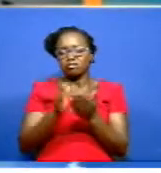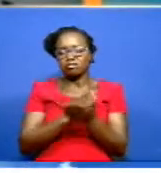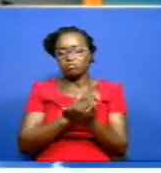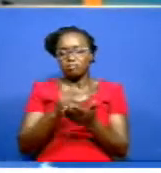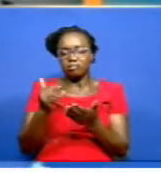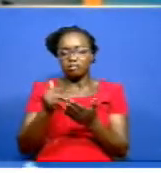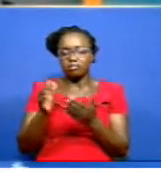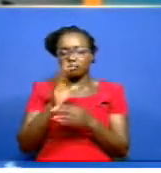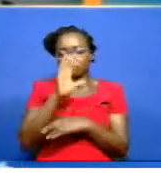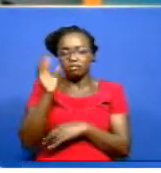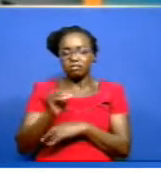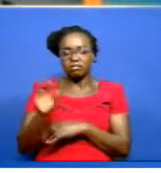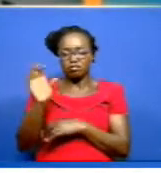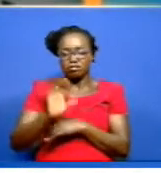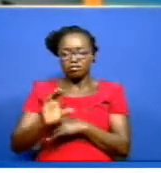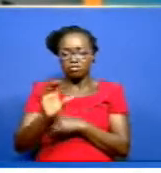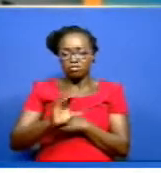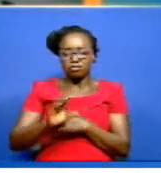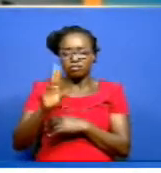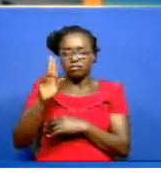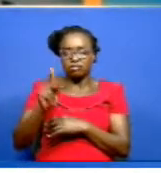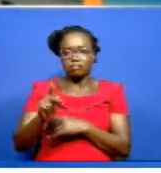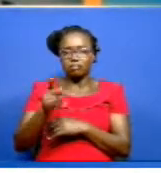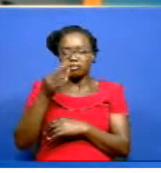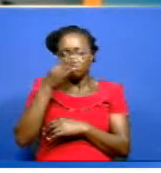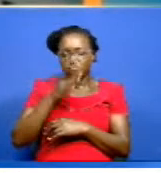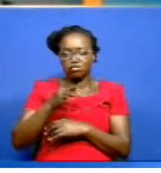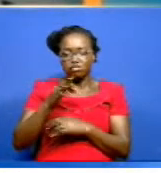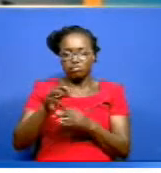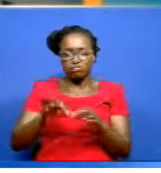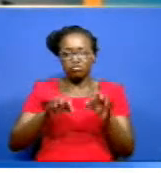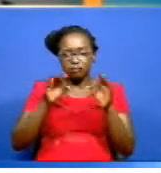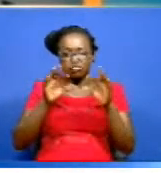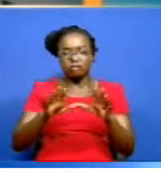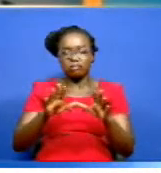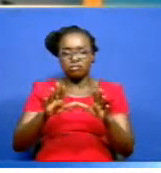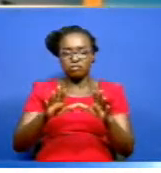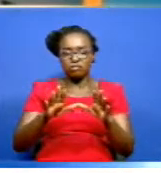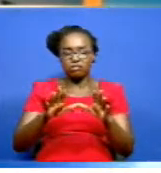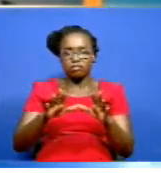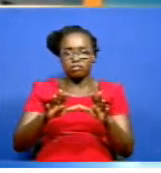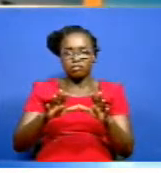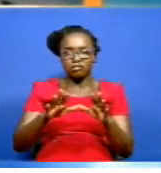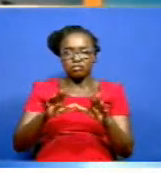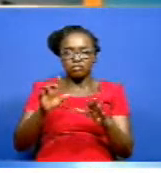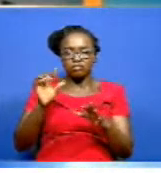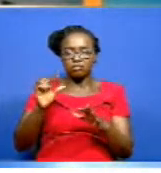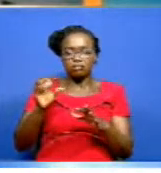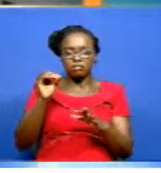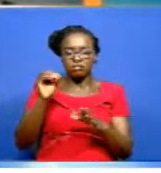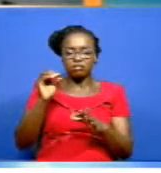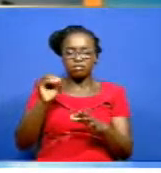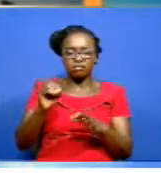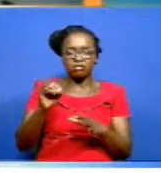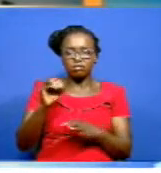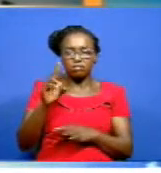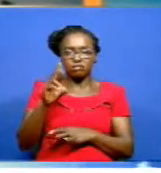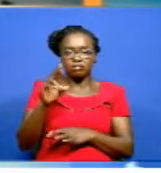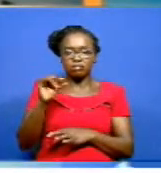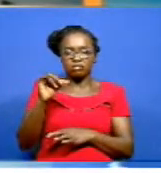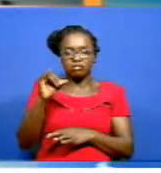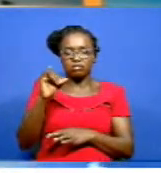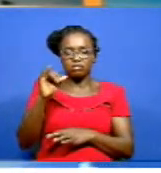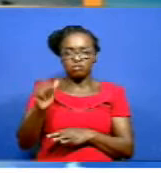African countries, United Kingdom, France, Australia, and latest entrant Georgia have continued with the rollout of